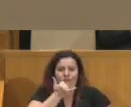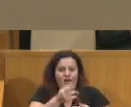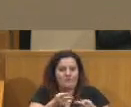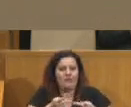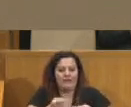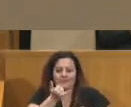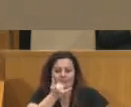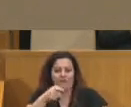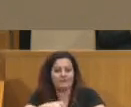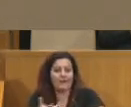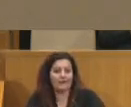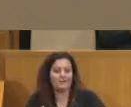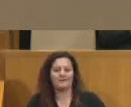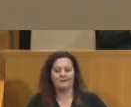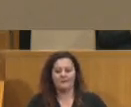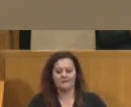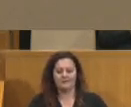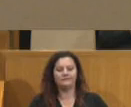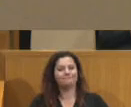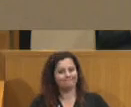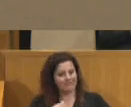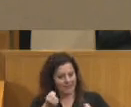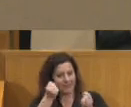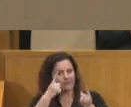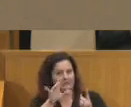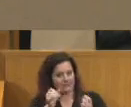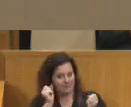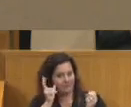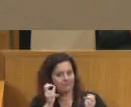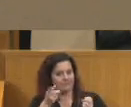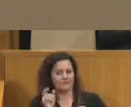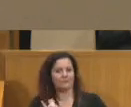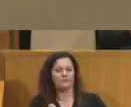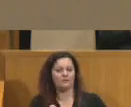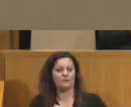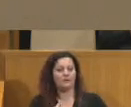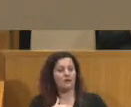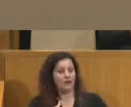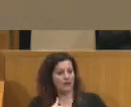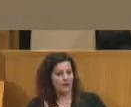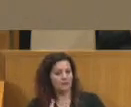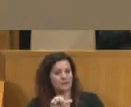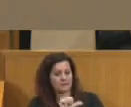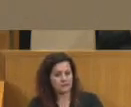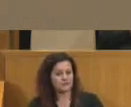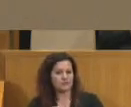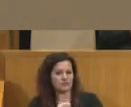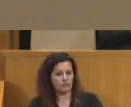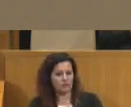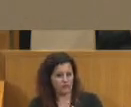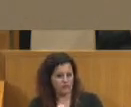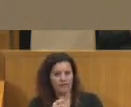counseling, financial literacy, job training, still play a little bit of basketball and baseball and